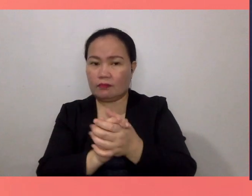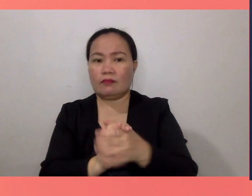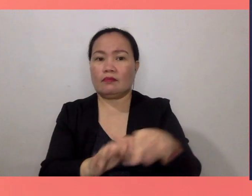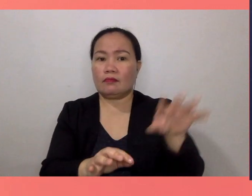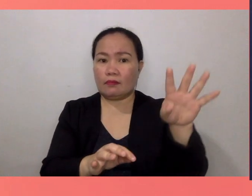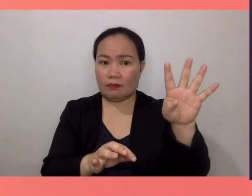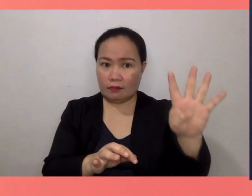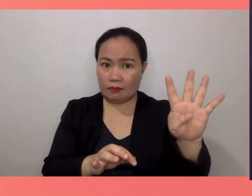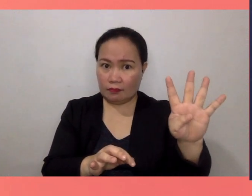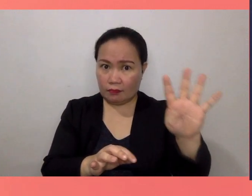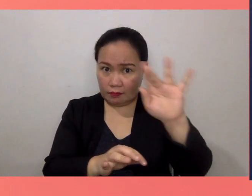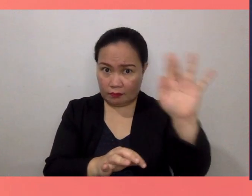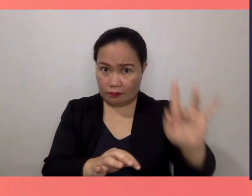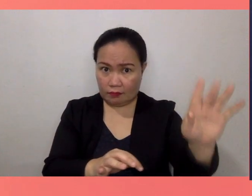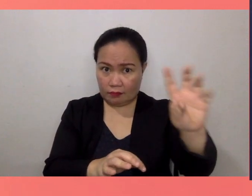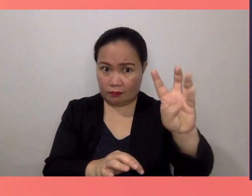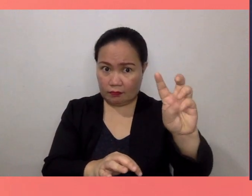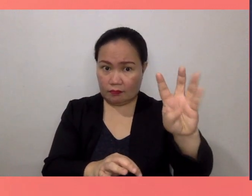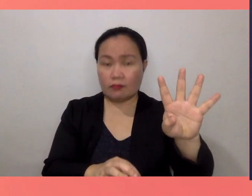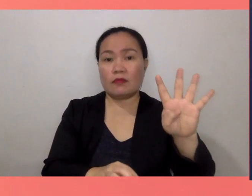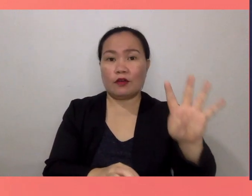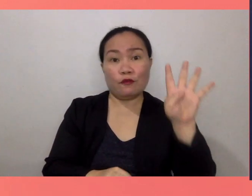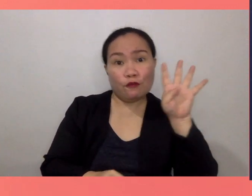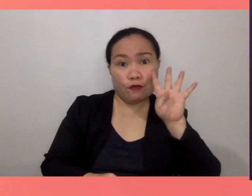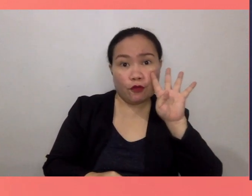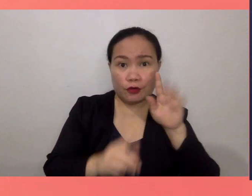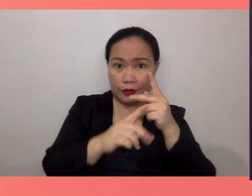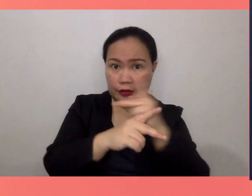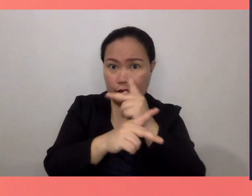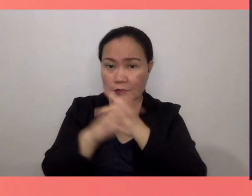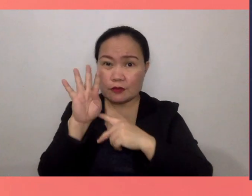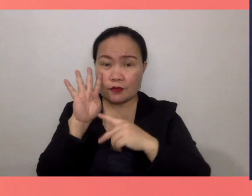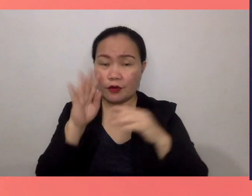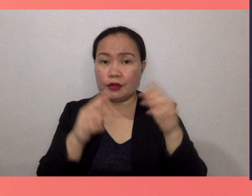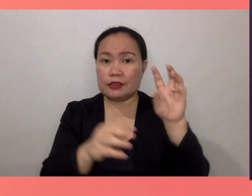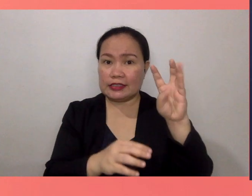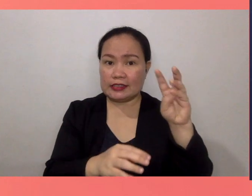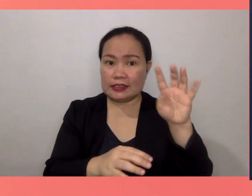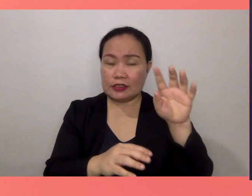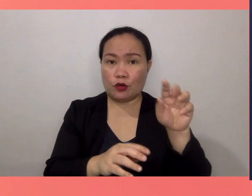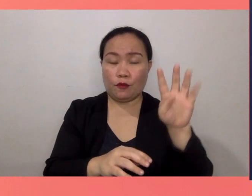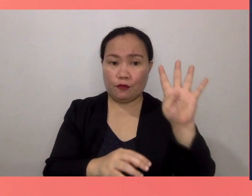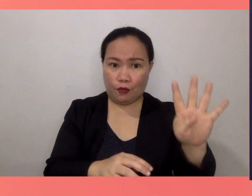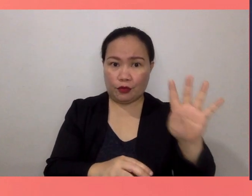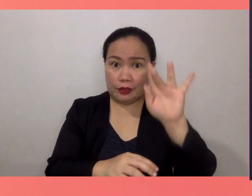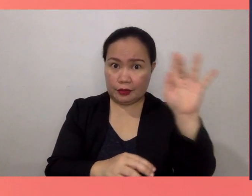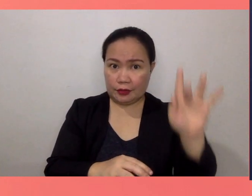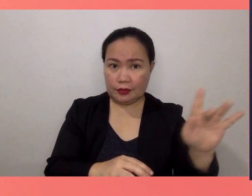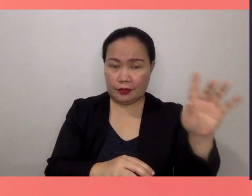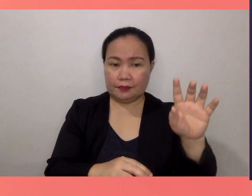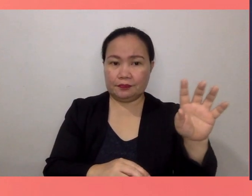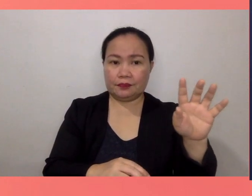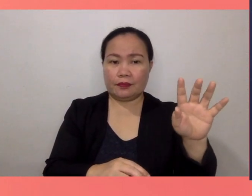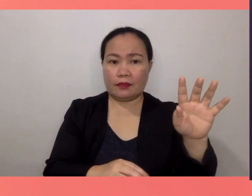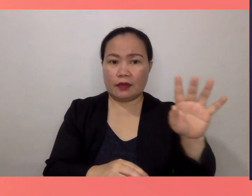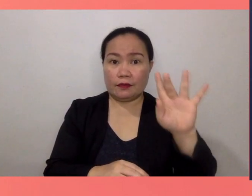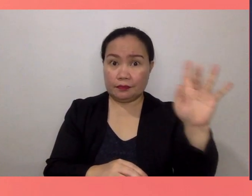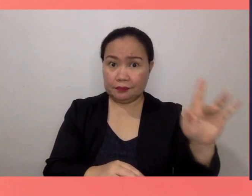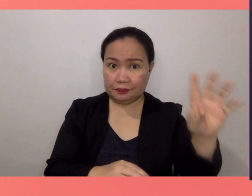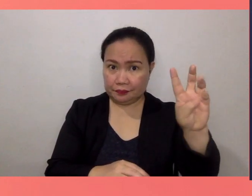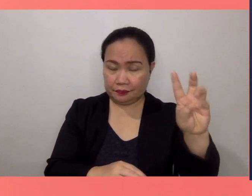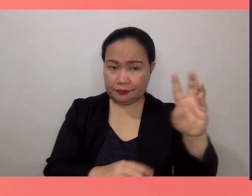plus 1 is equal to 5. So 4 plus 1, the answer is 5, is equal to 5. So